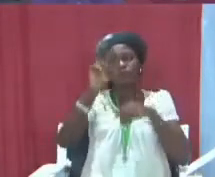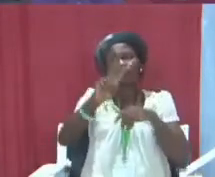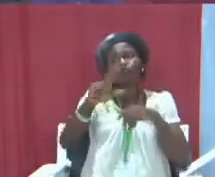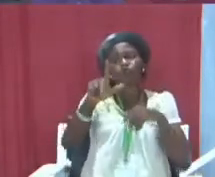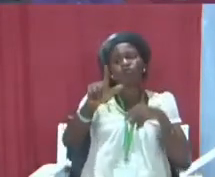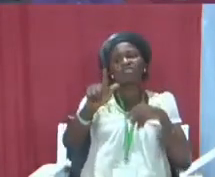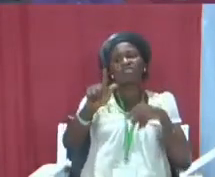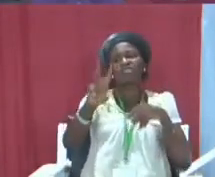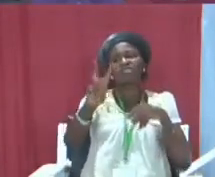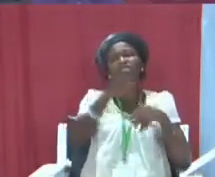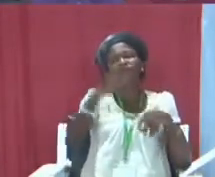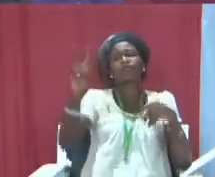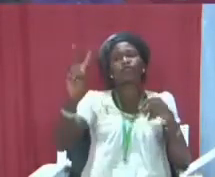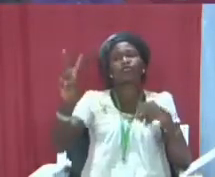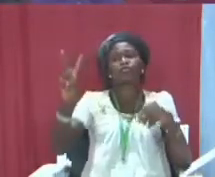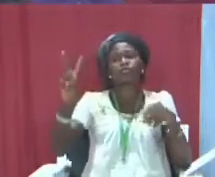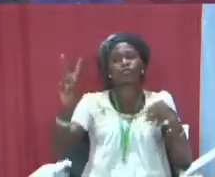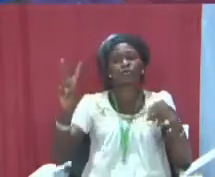Proverbs 26:2.